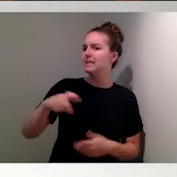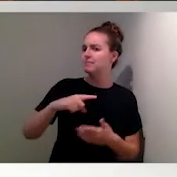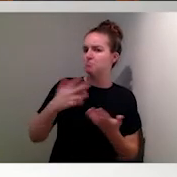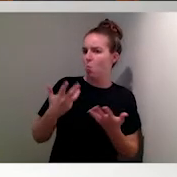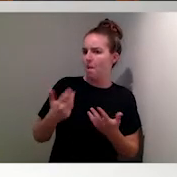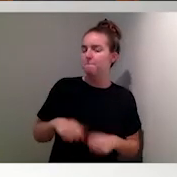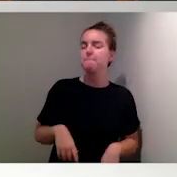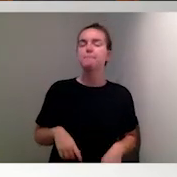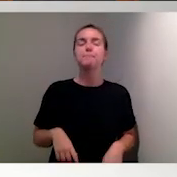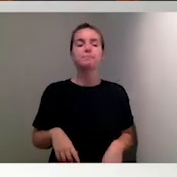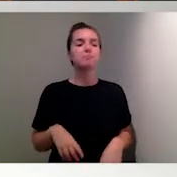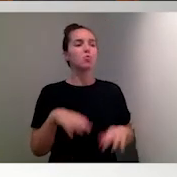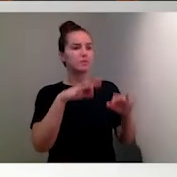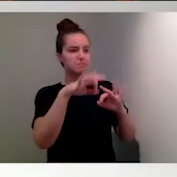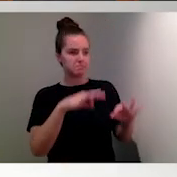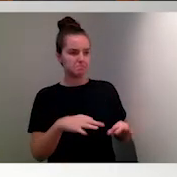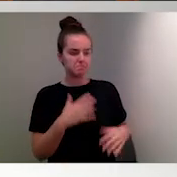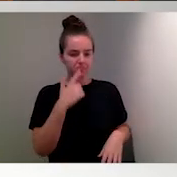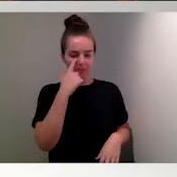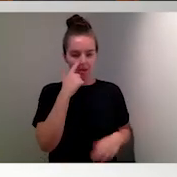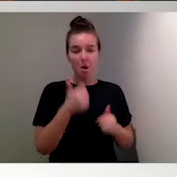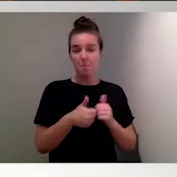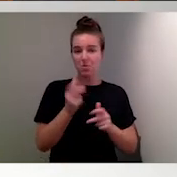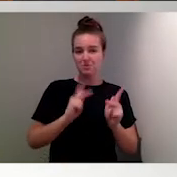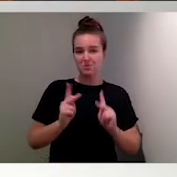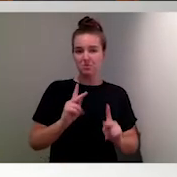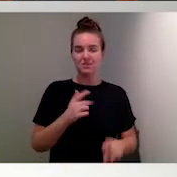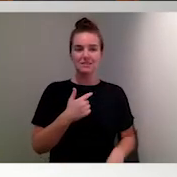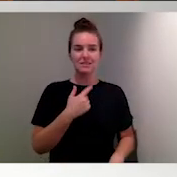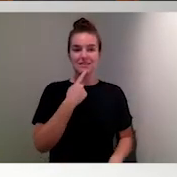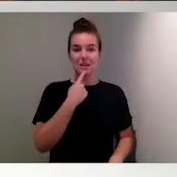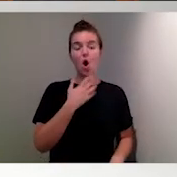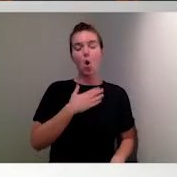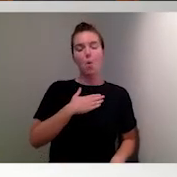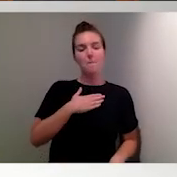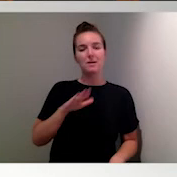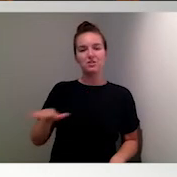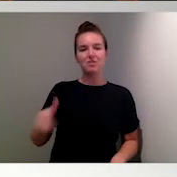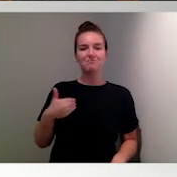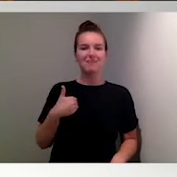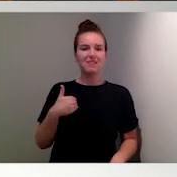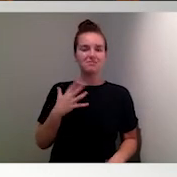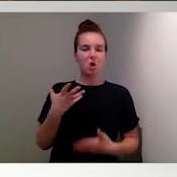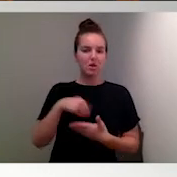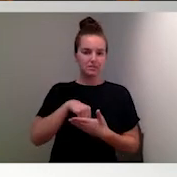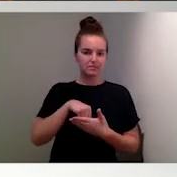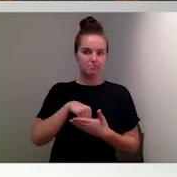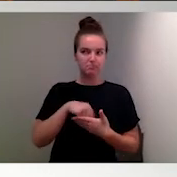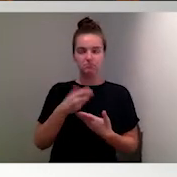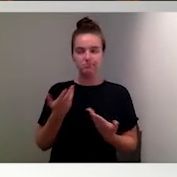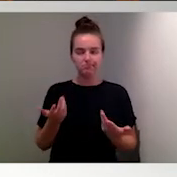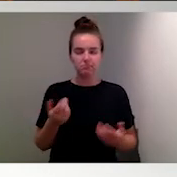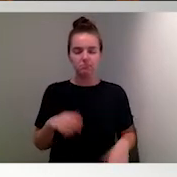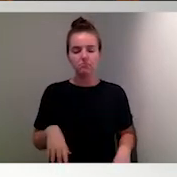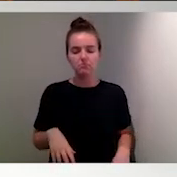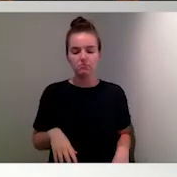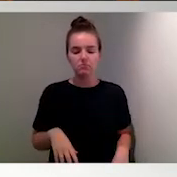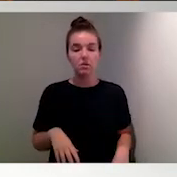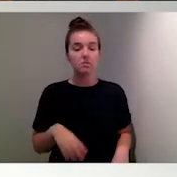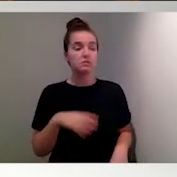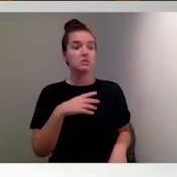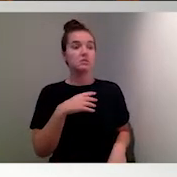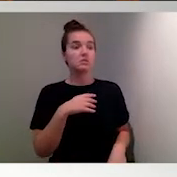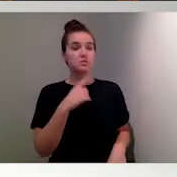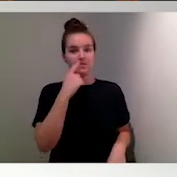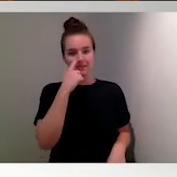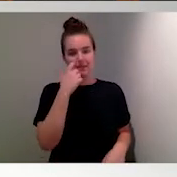people end up saying, oh, my child has autism or XYZ. They end up telling the medical diagnosis anyway, but really all you